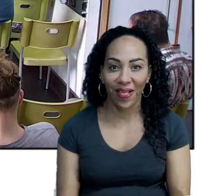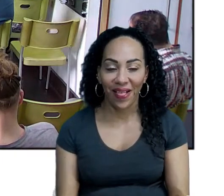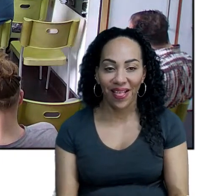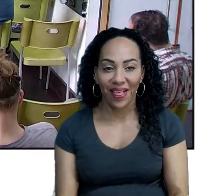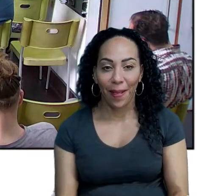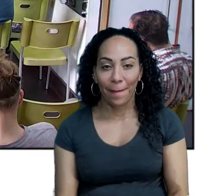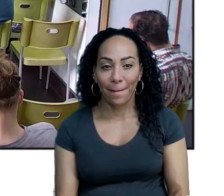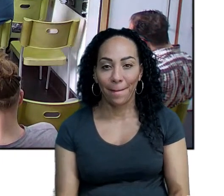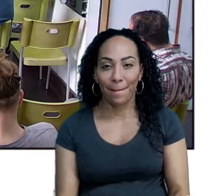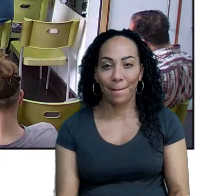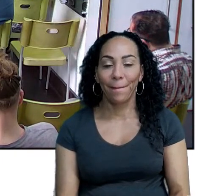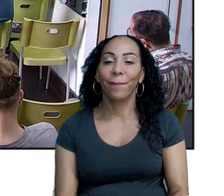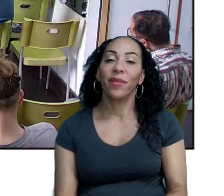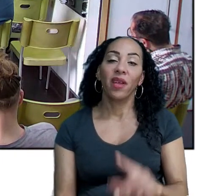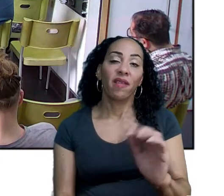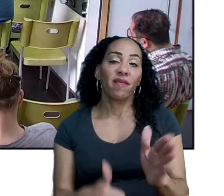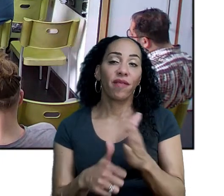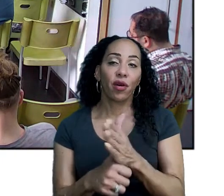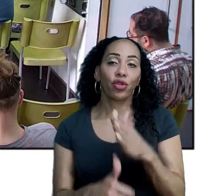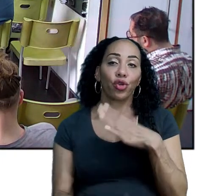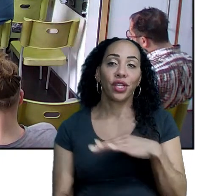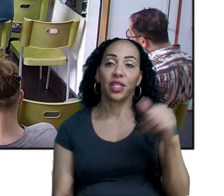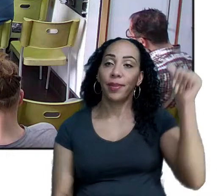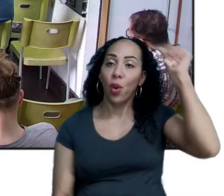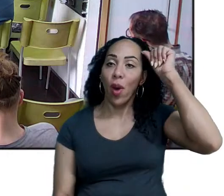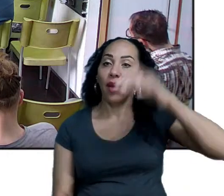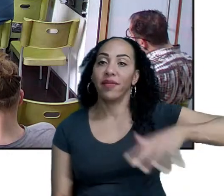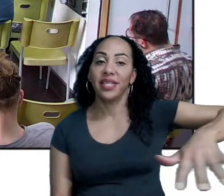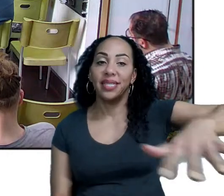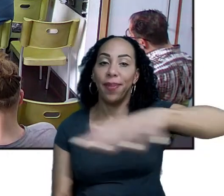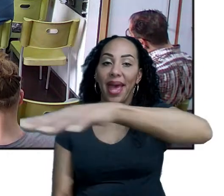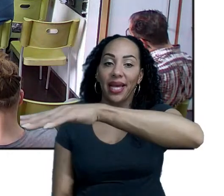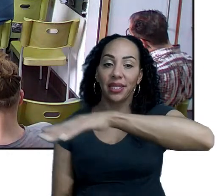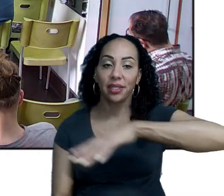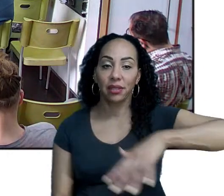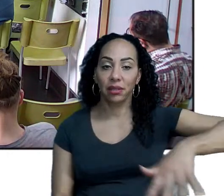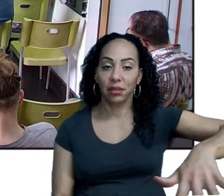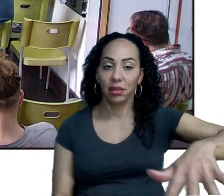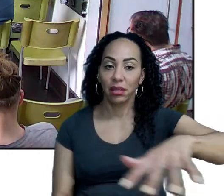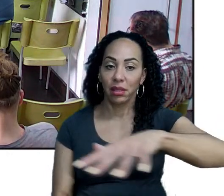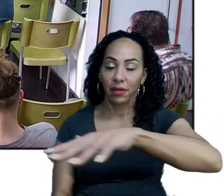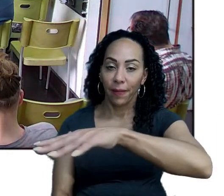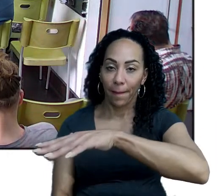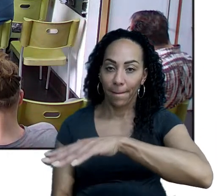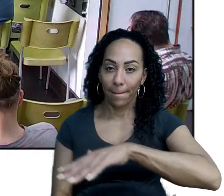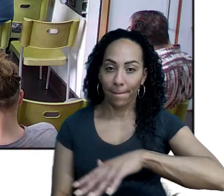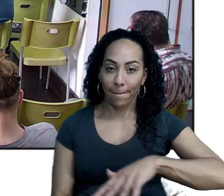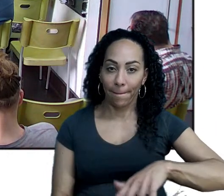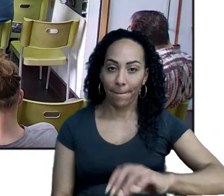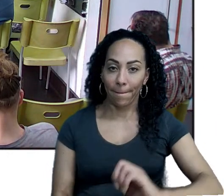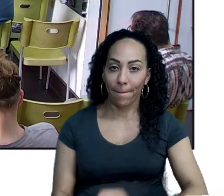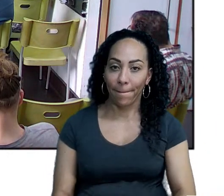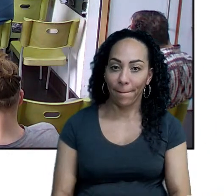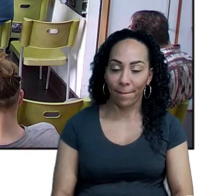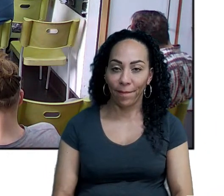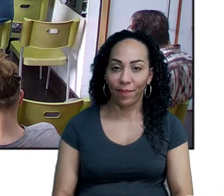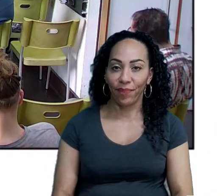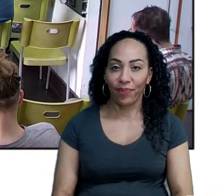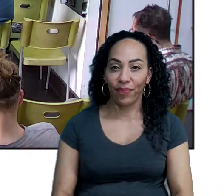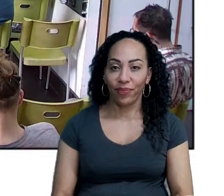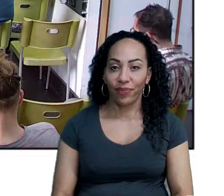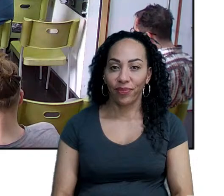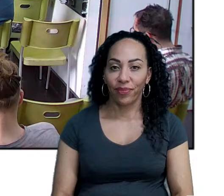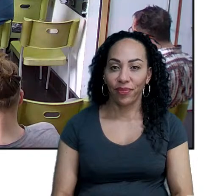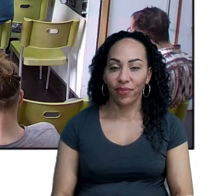being aware of what the space is. We found that when we go into a school, it's not just the systemic